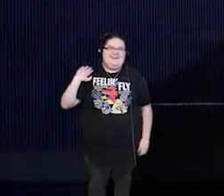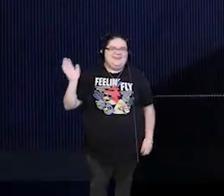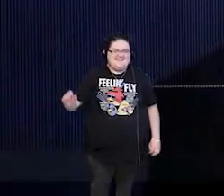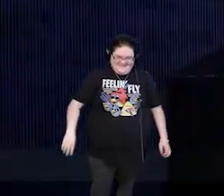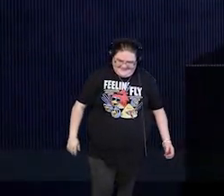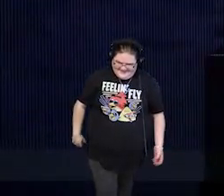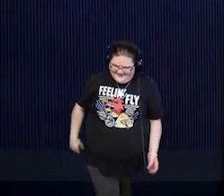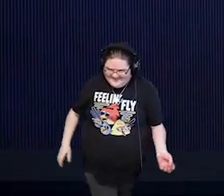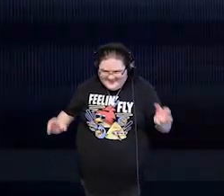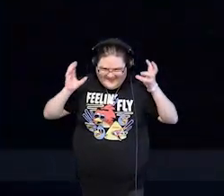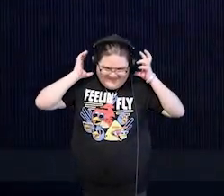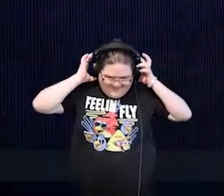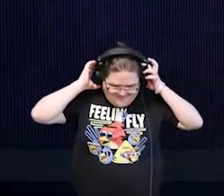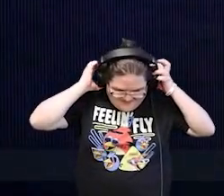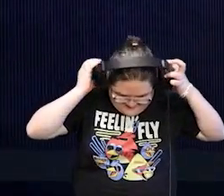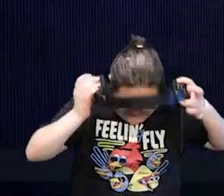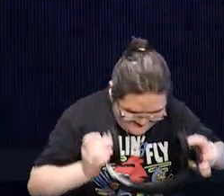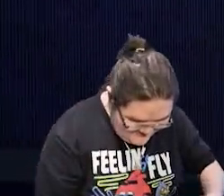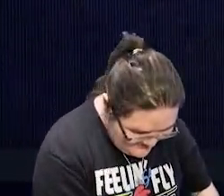Later.